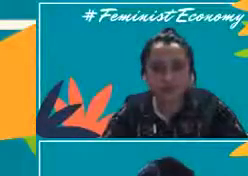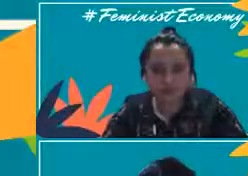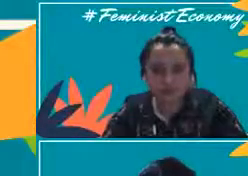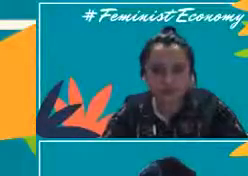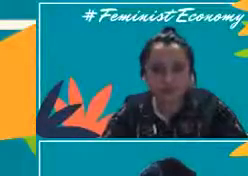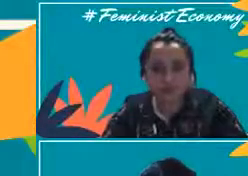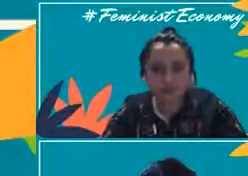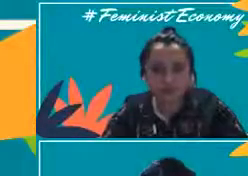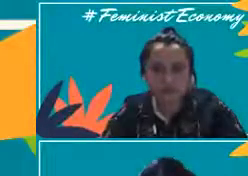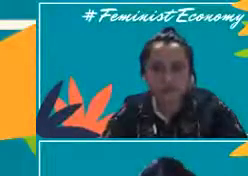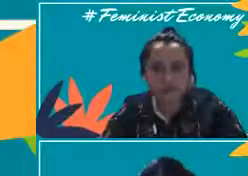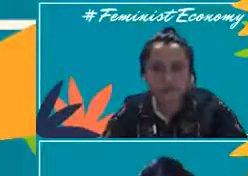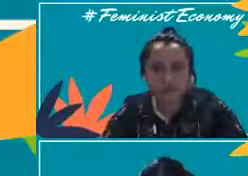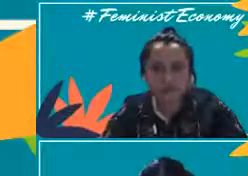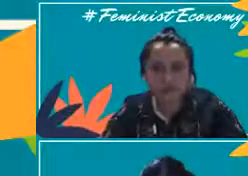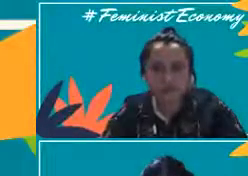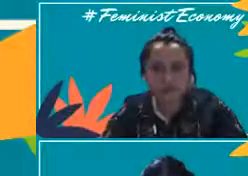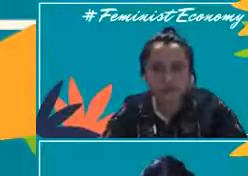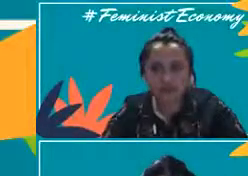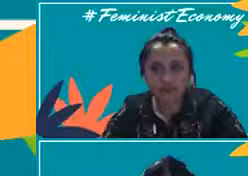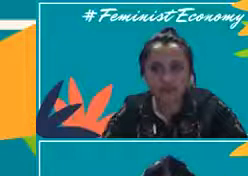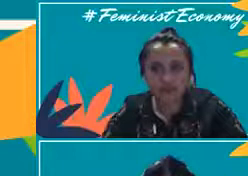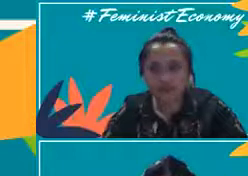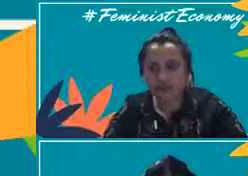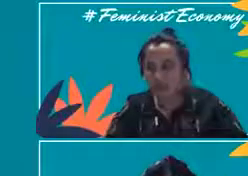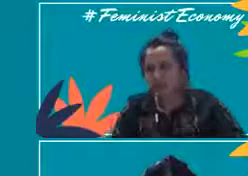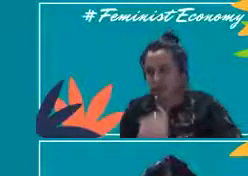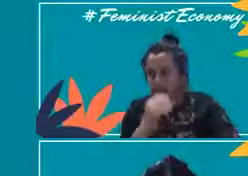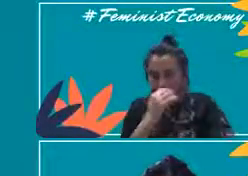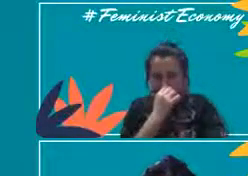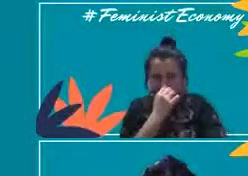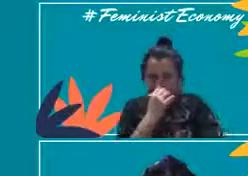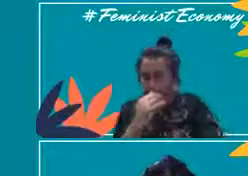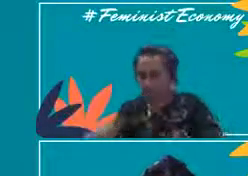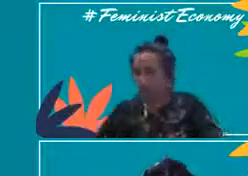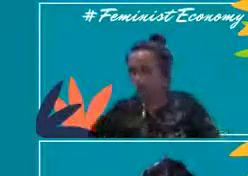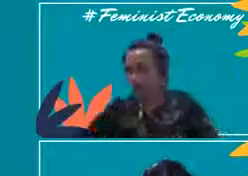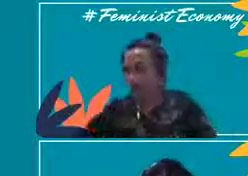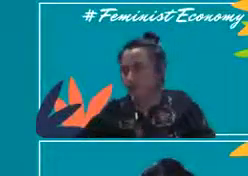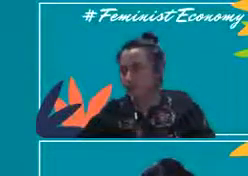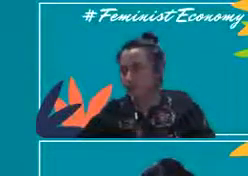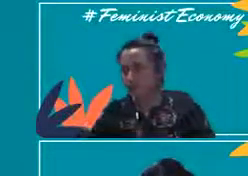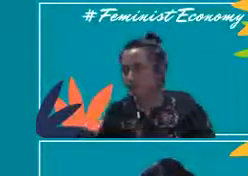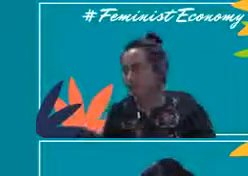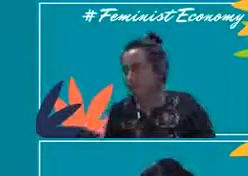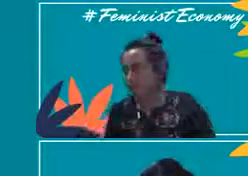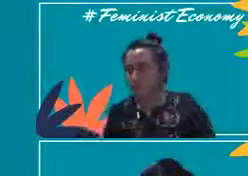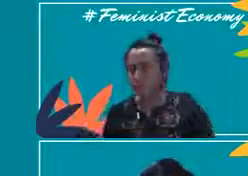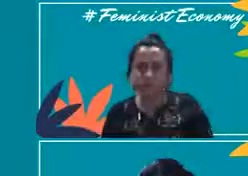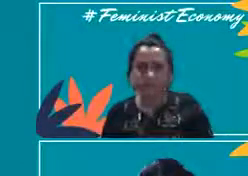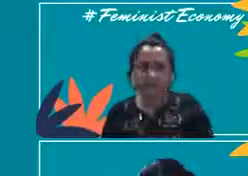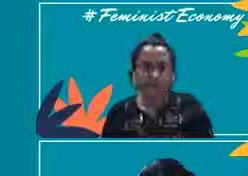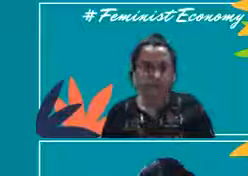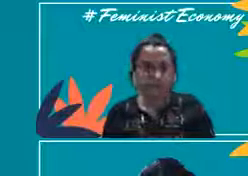plan. And some of the slides illustrate our work. I think there's just 3 in